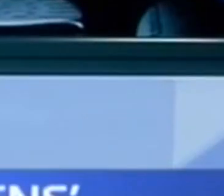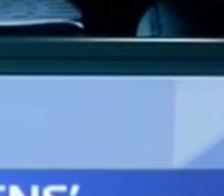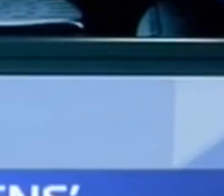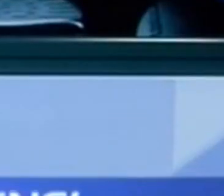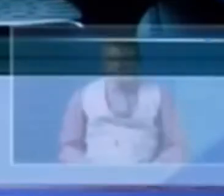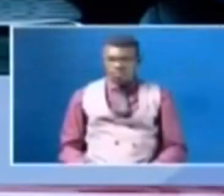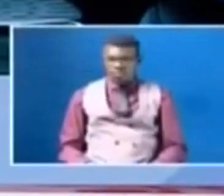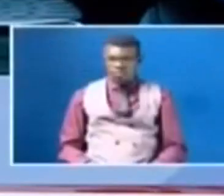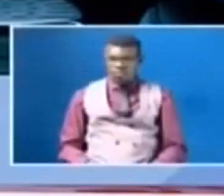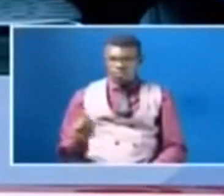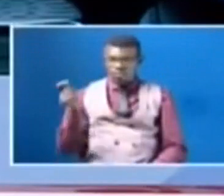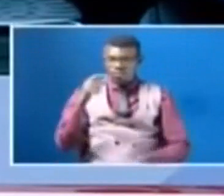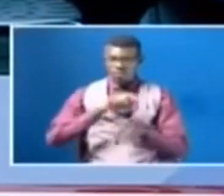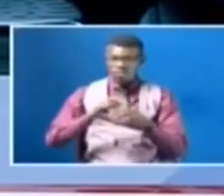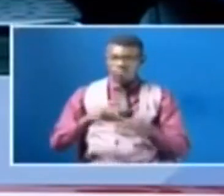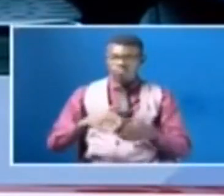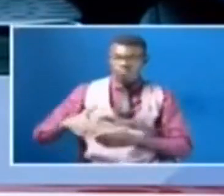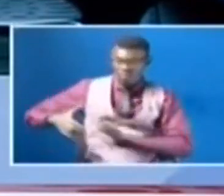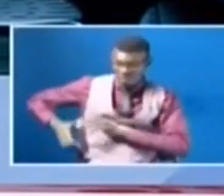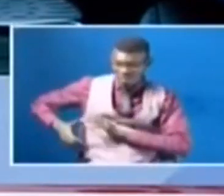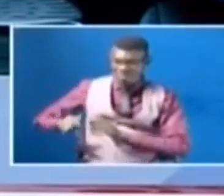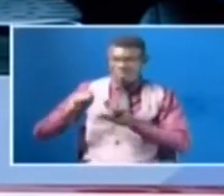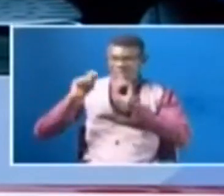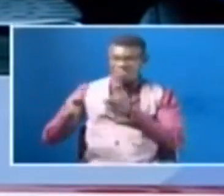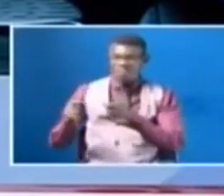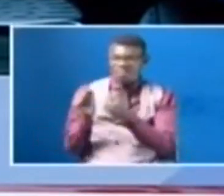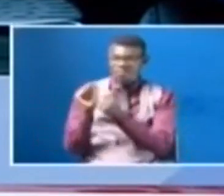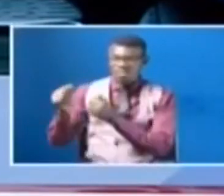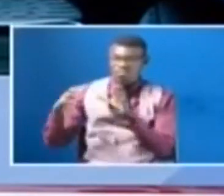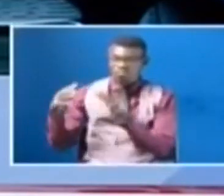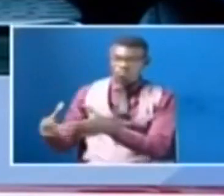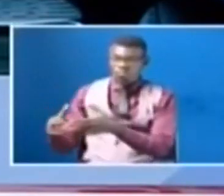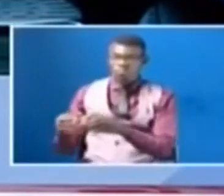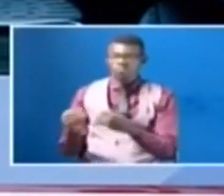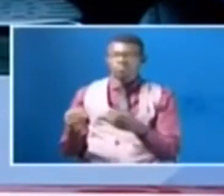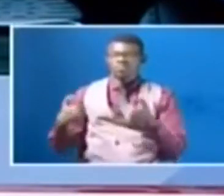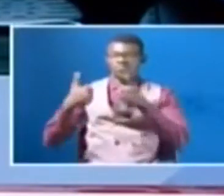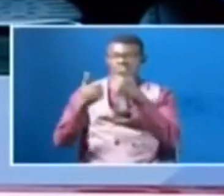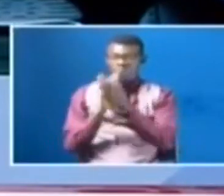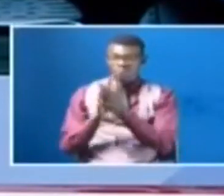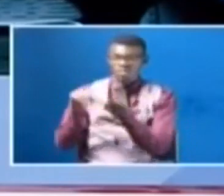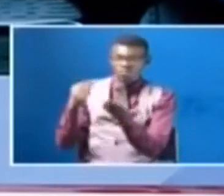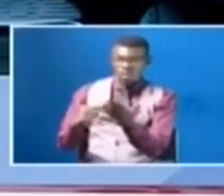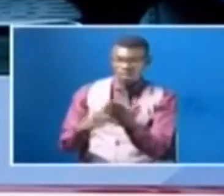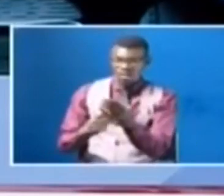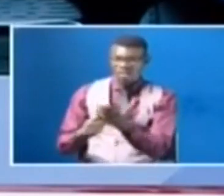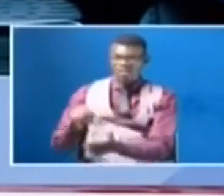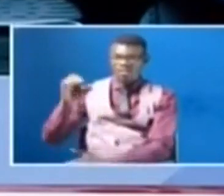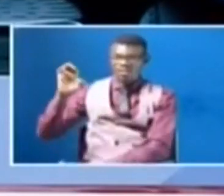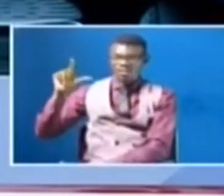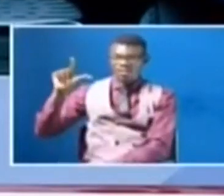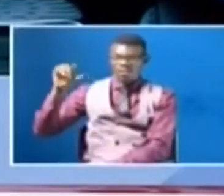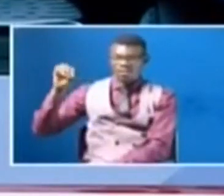Moving on, the Kenya National Rugby Team 15-a-side Lionesses will battle it out with Uganda tomorrow in the Elgon Cup second leg